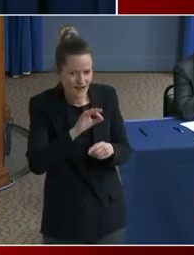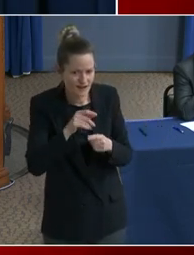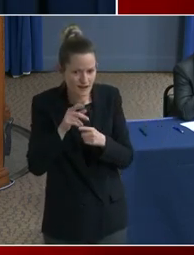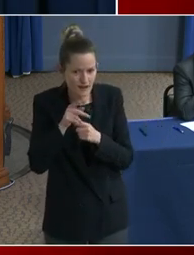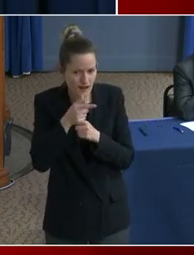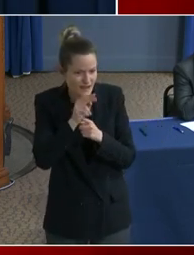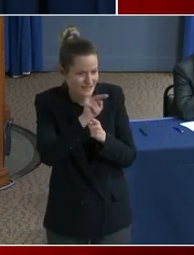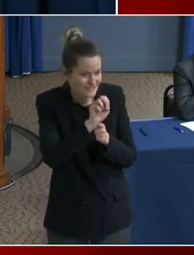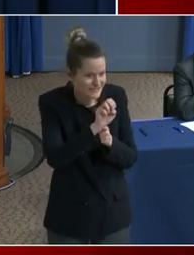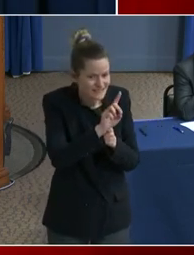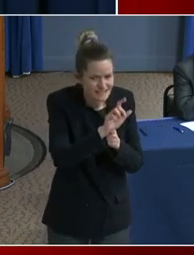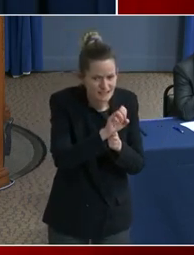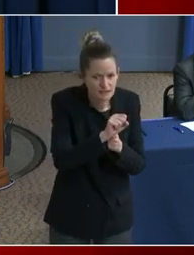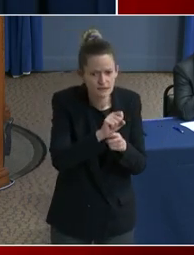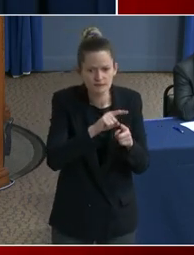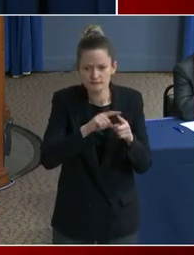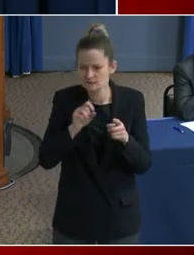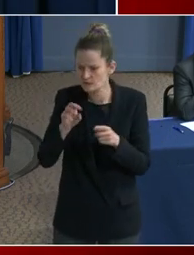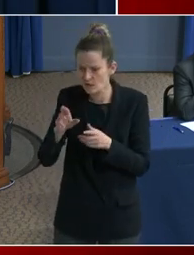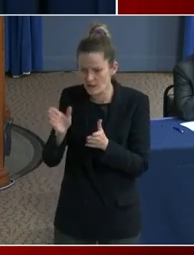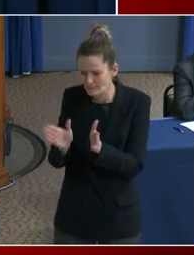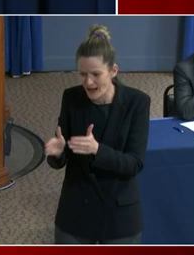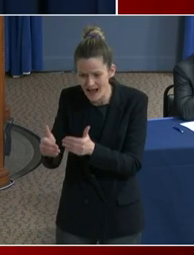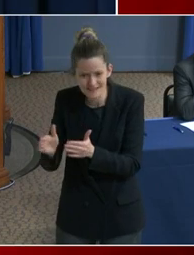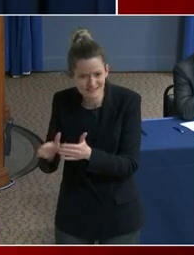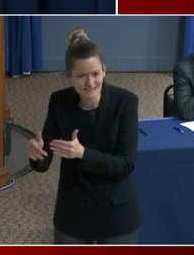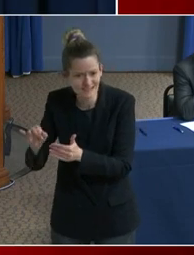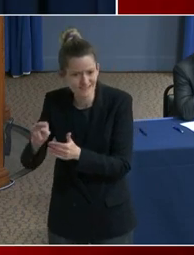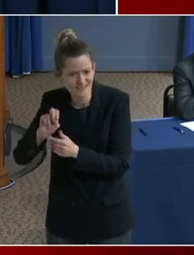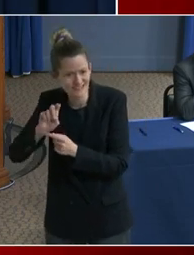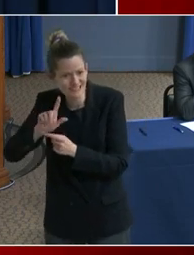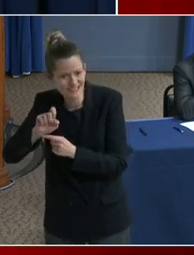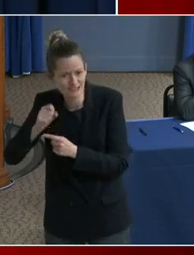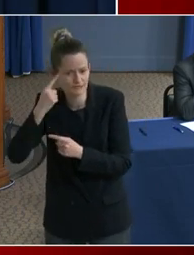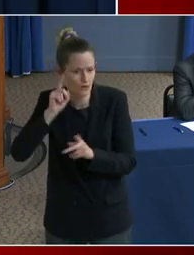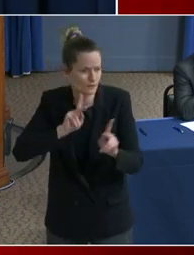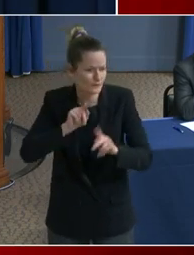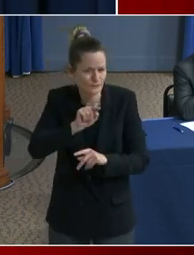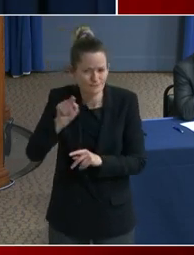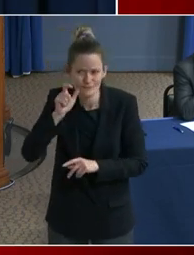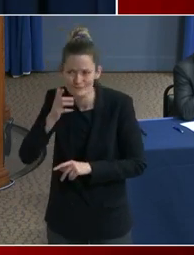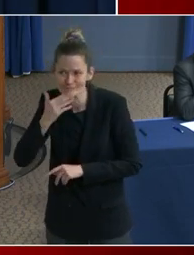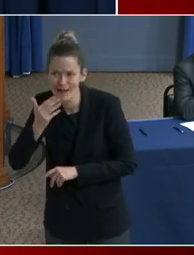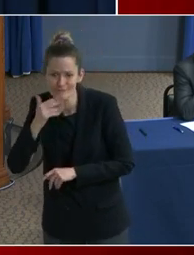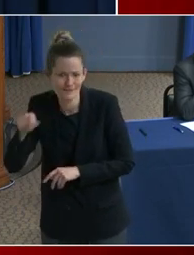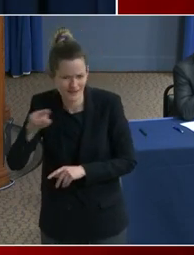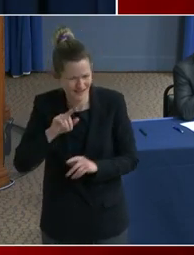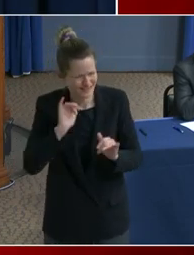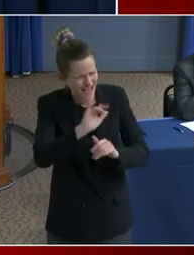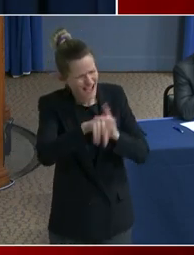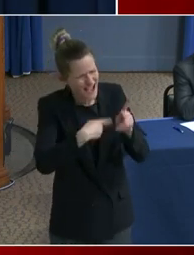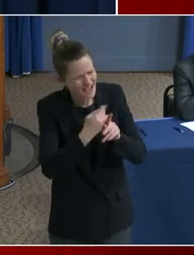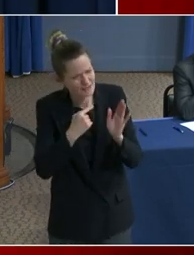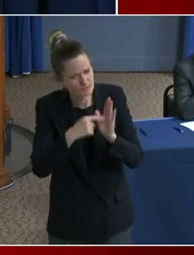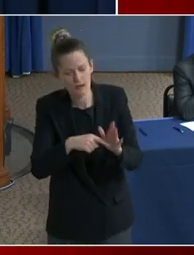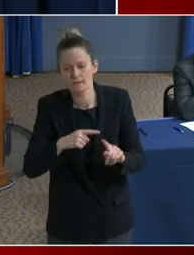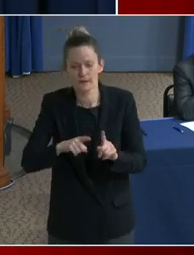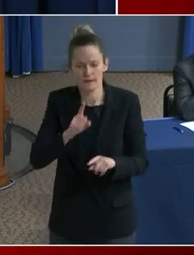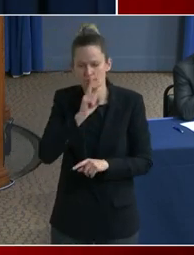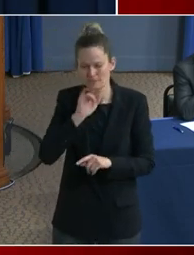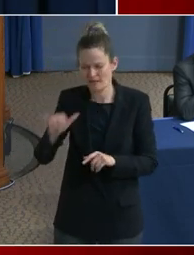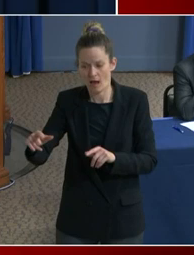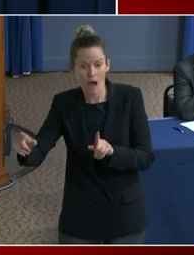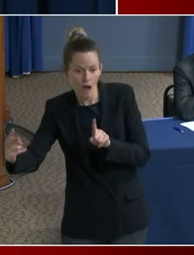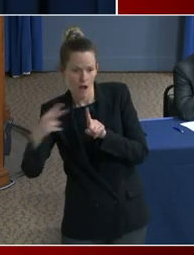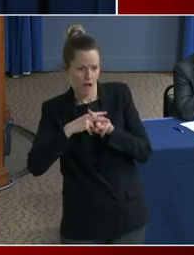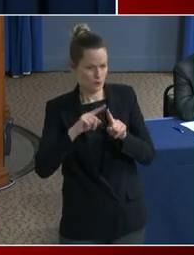vaccine. So we're not seeing those types of supply chain issues, and those aren't the discussions. What